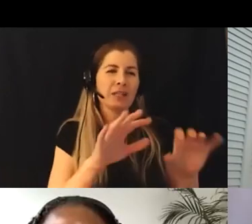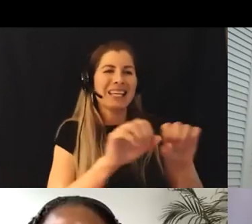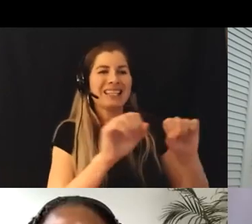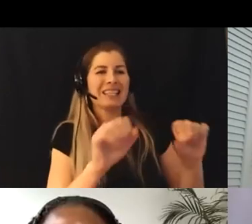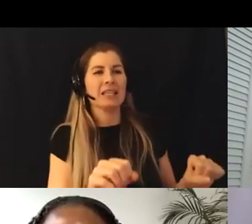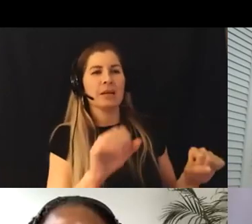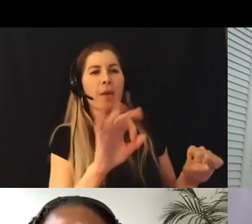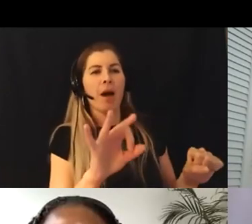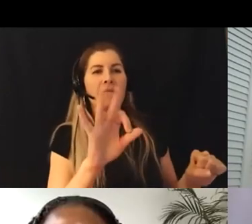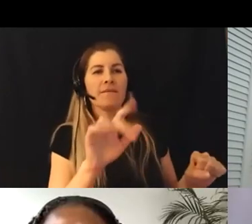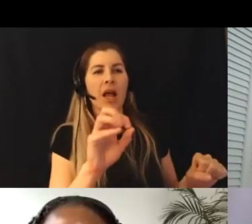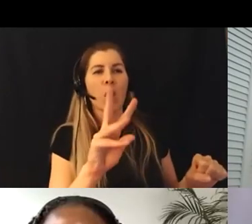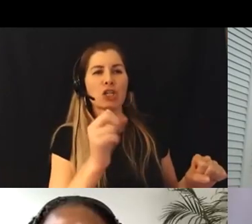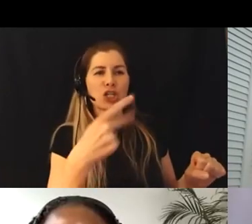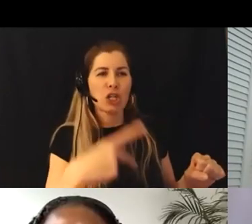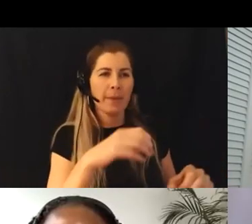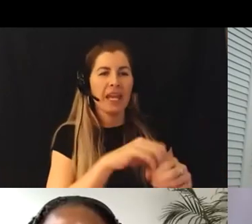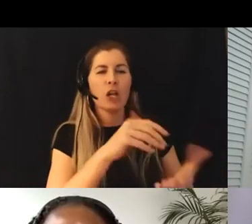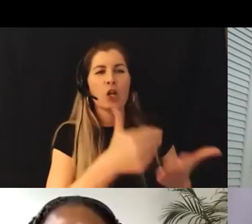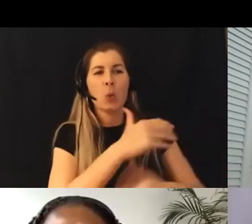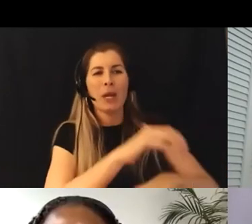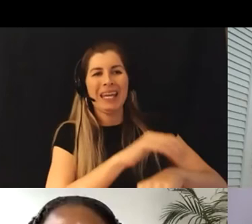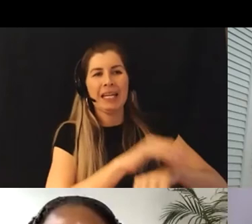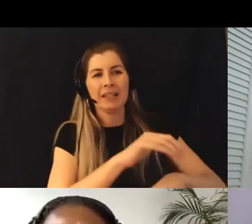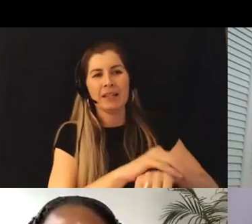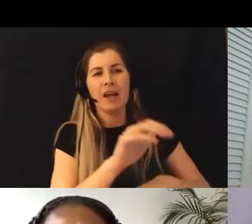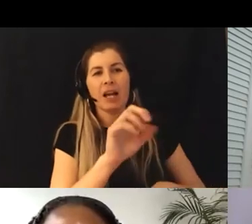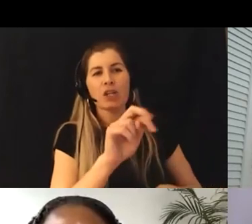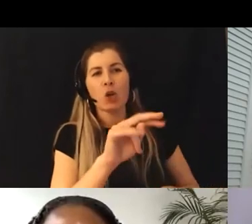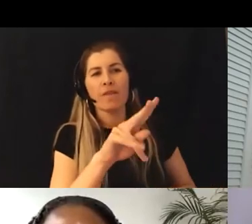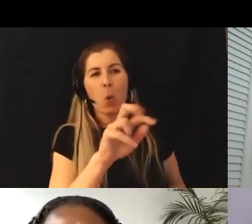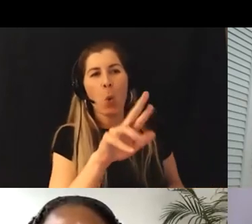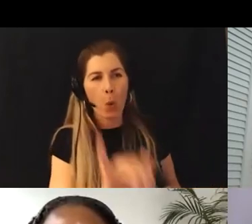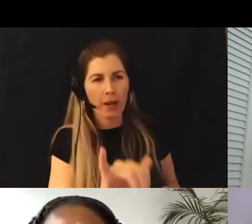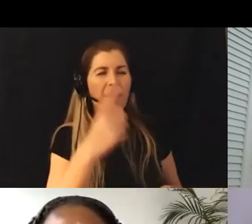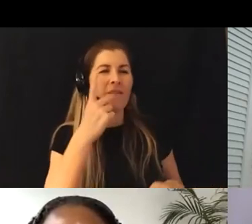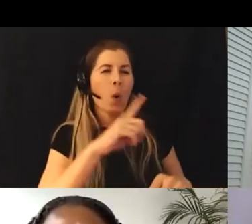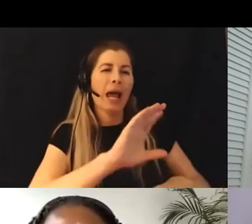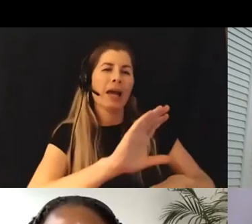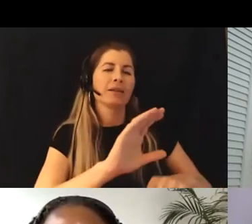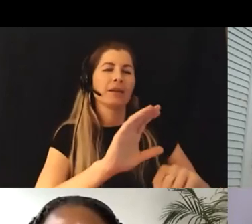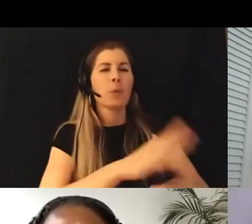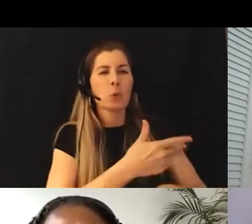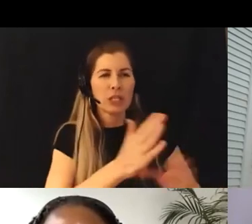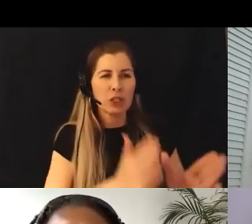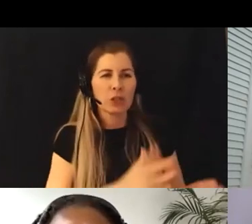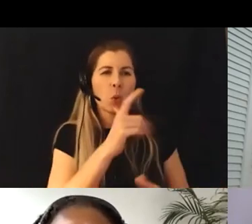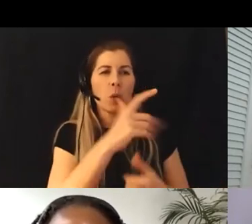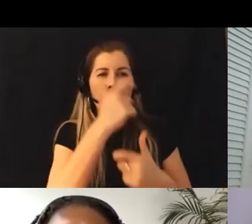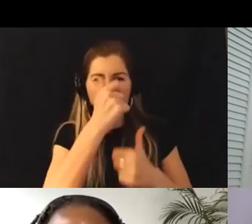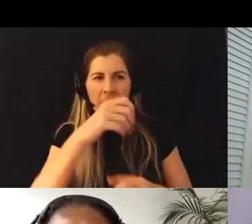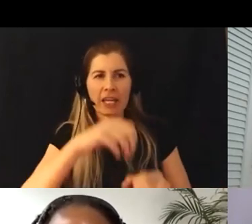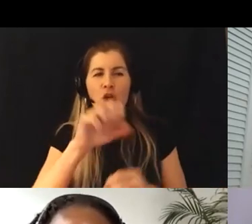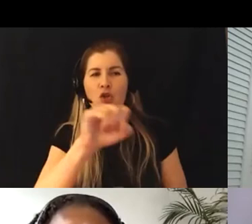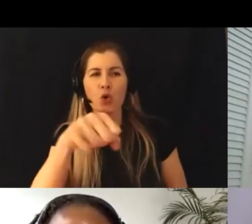in 2013 at New England Conservatory, a fellowship specifically for classical musicians that were interested in social justice and